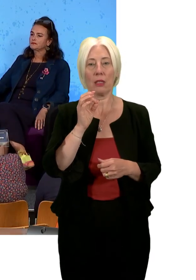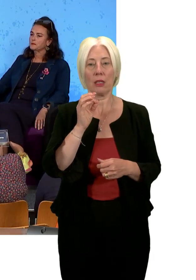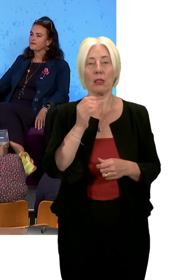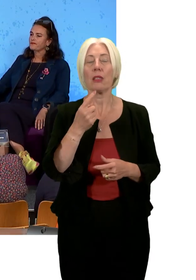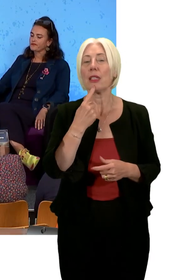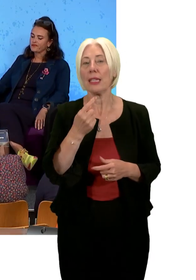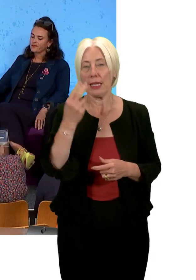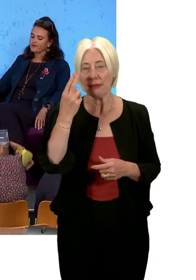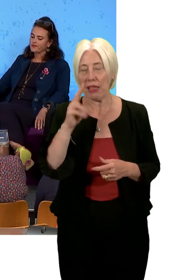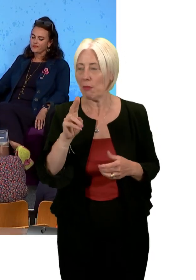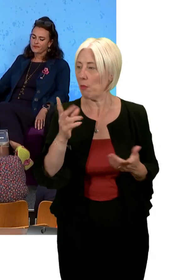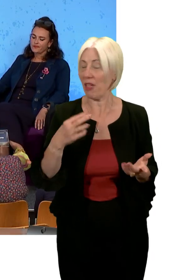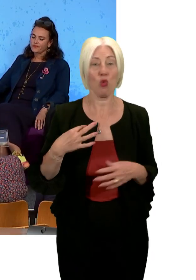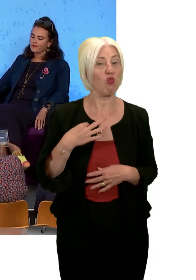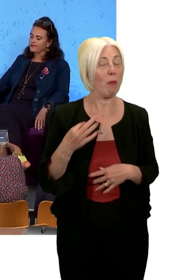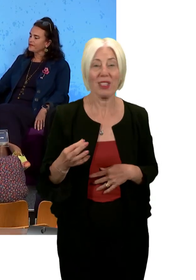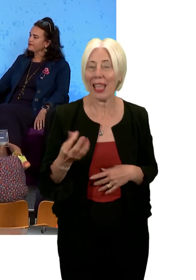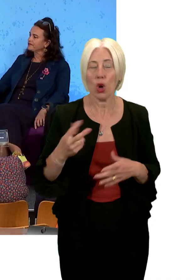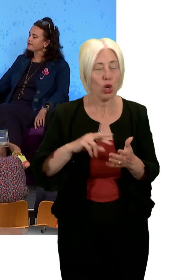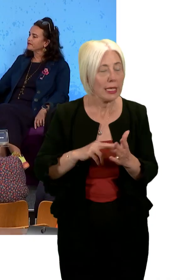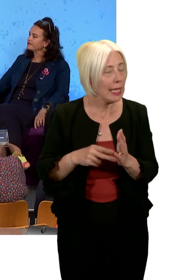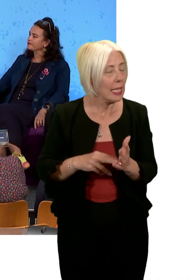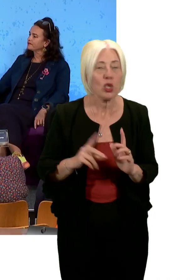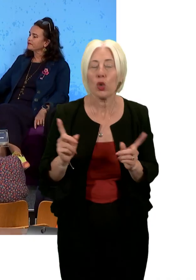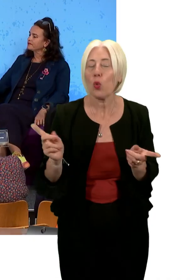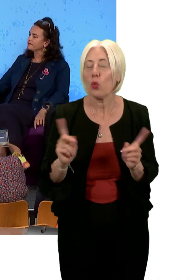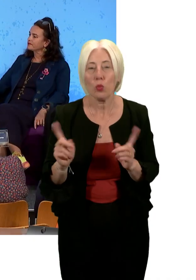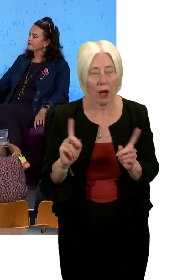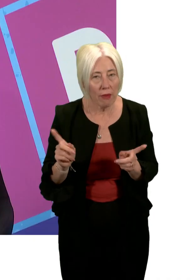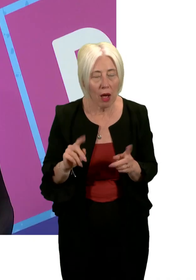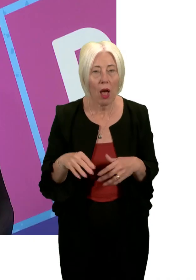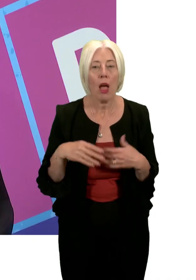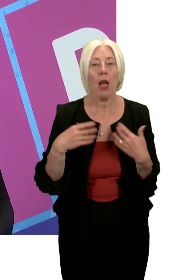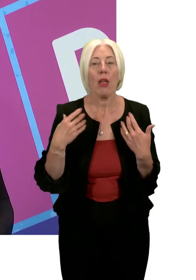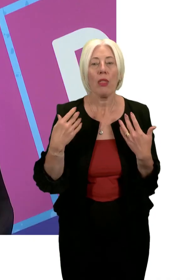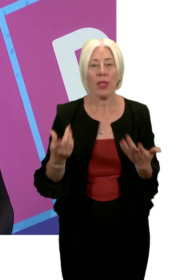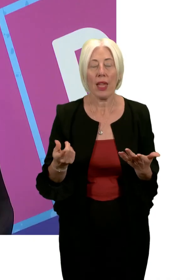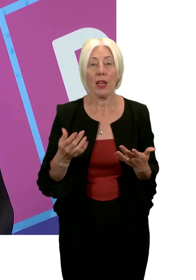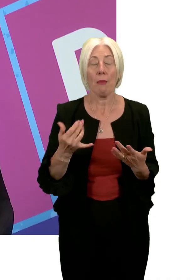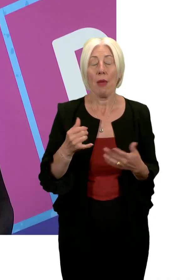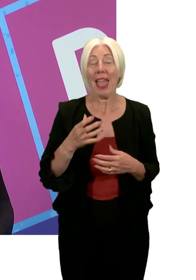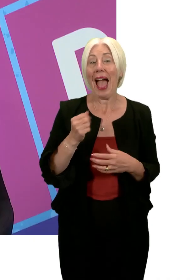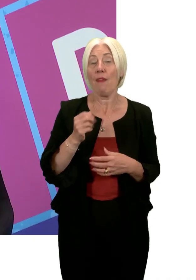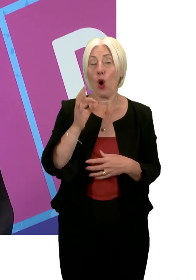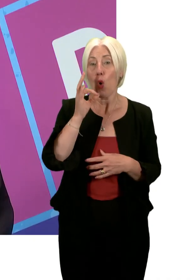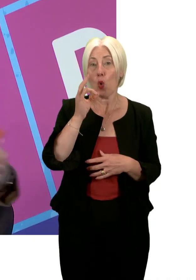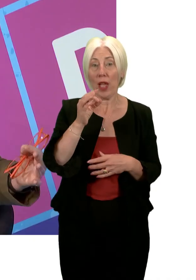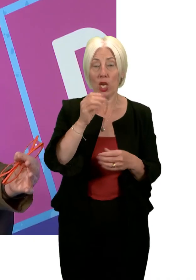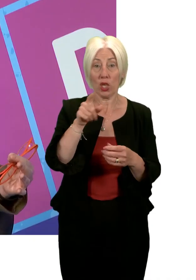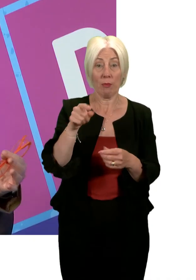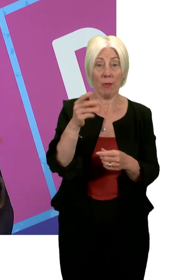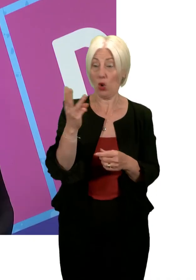who you are, who you represent. You might be part of an organisation, and then you may wish to direct your question to all